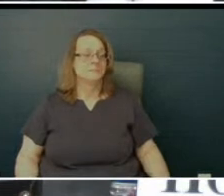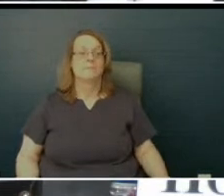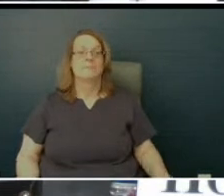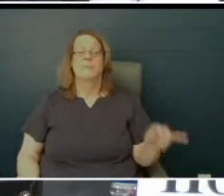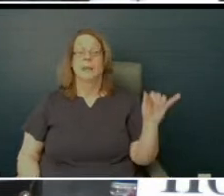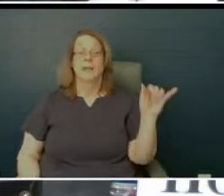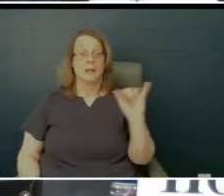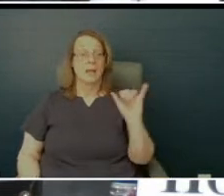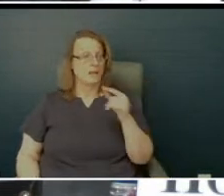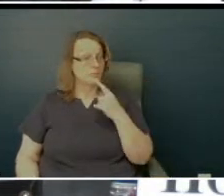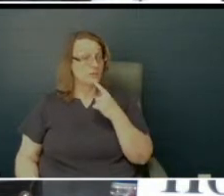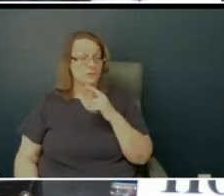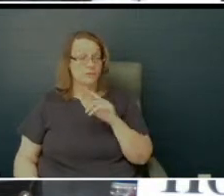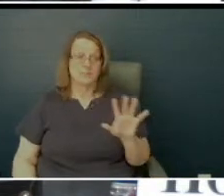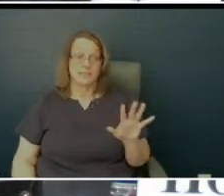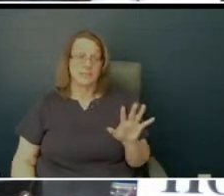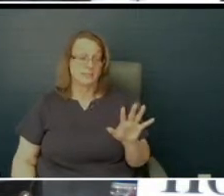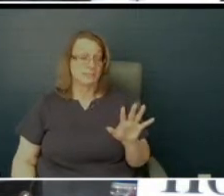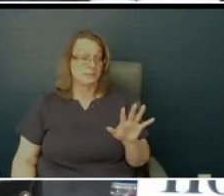look,